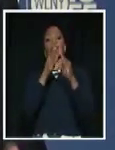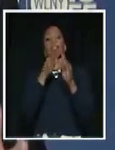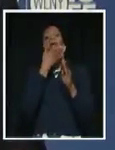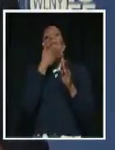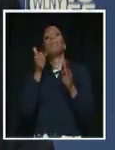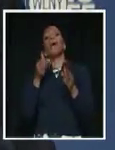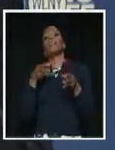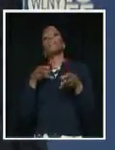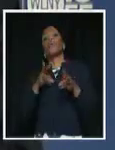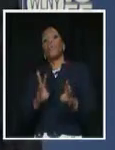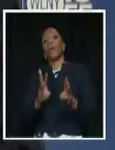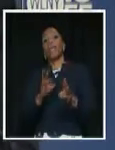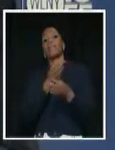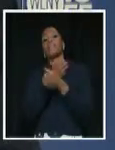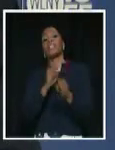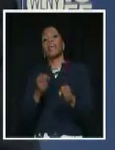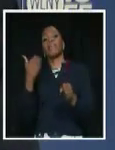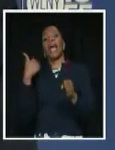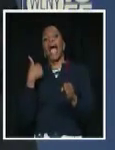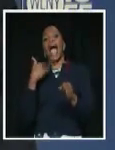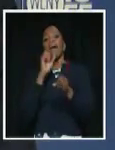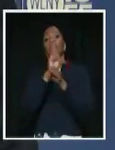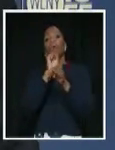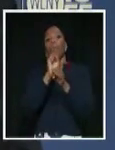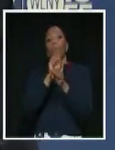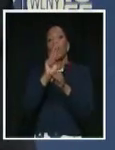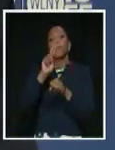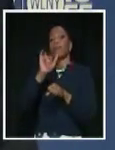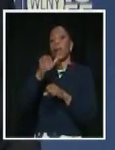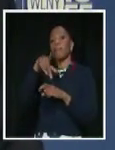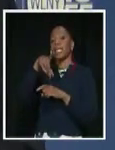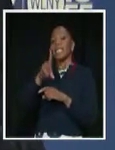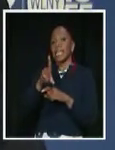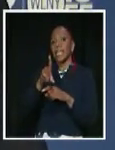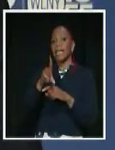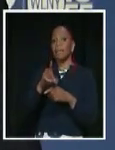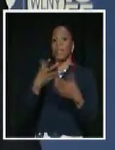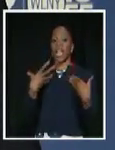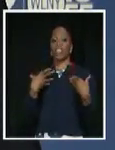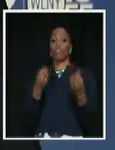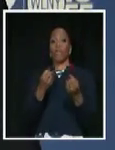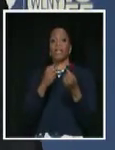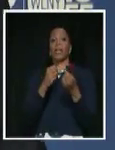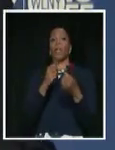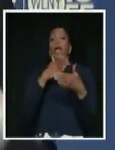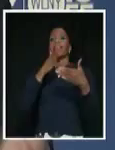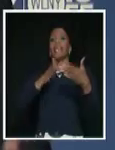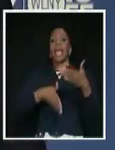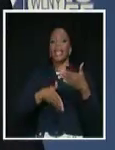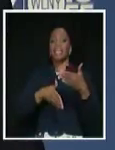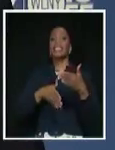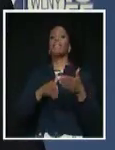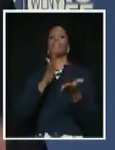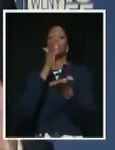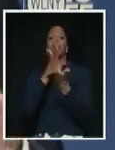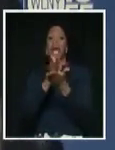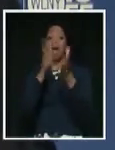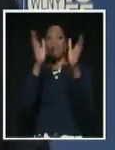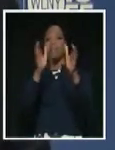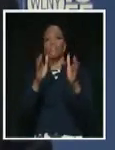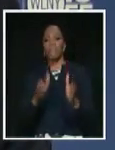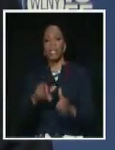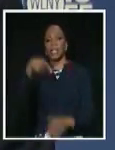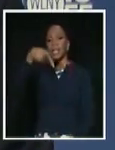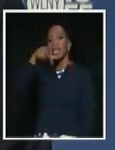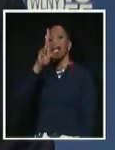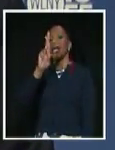safety for the long term is to take the incredible work of the NYPD and strengthen it by ending the quota system for stop and frisk, by ending the profiling, bringing